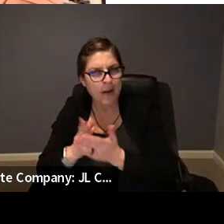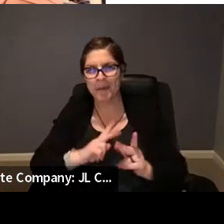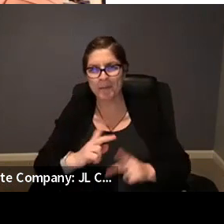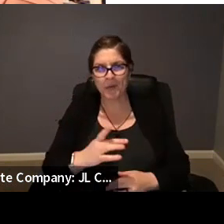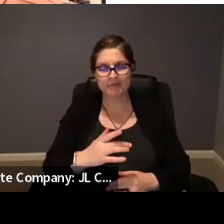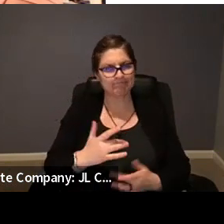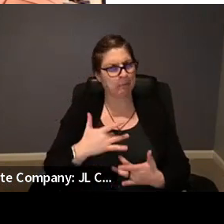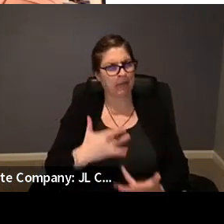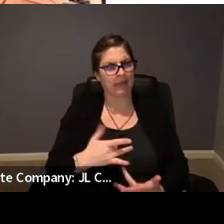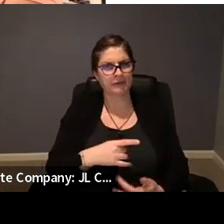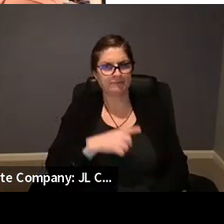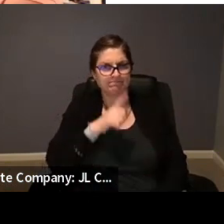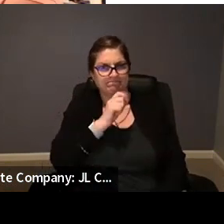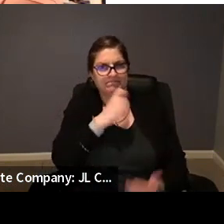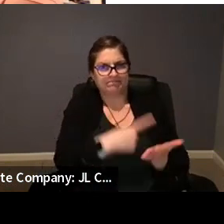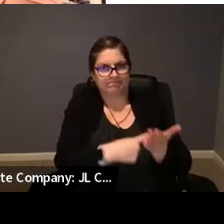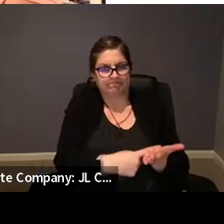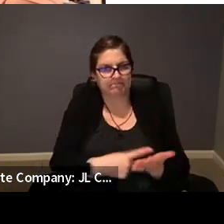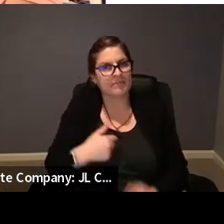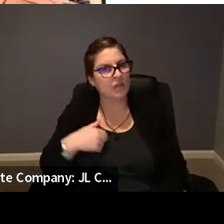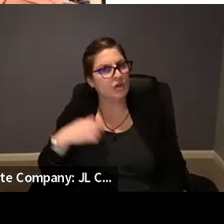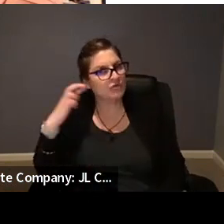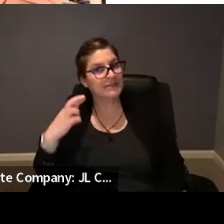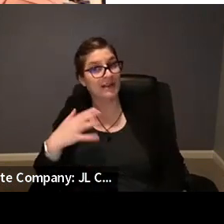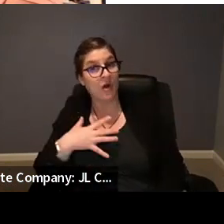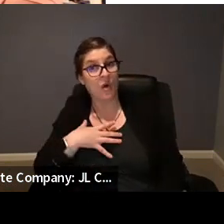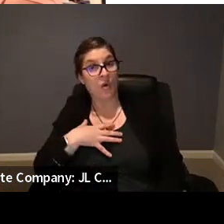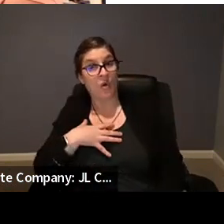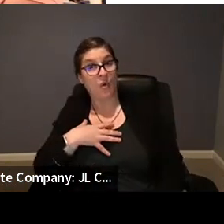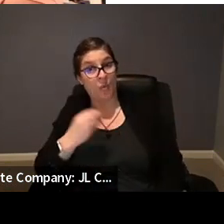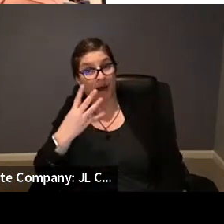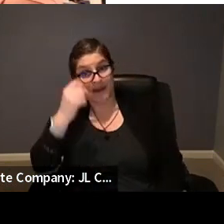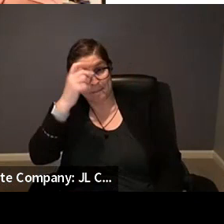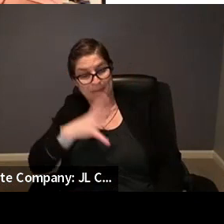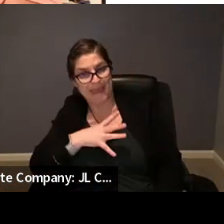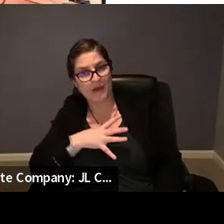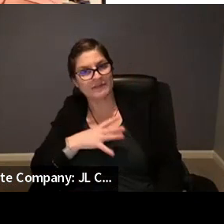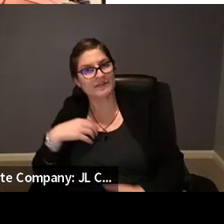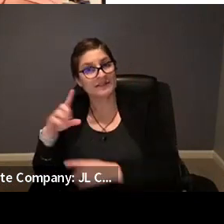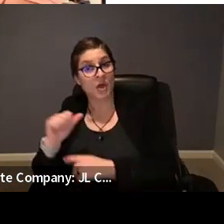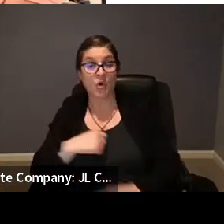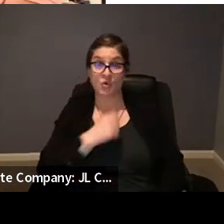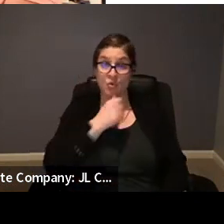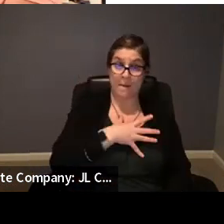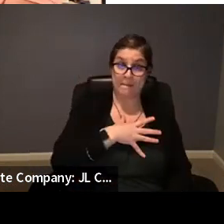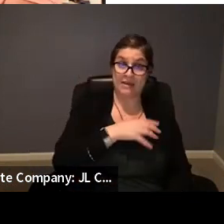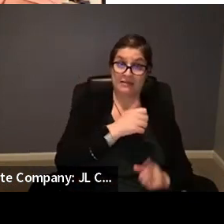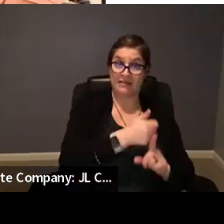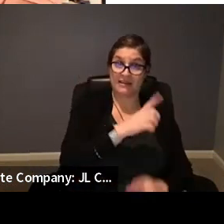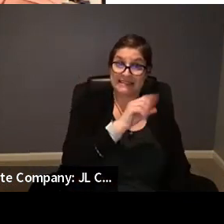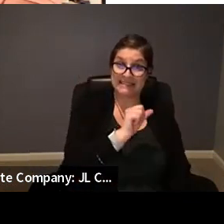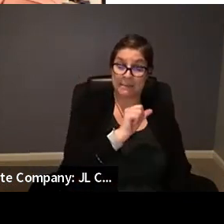that white males are what we see with disability portrayal, because women who are disabled are